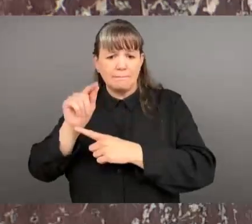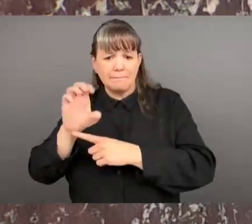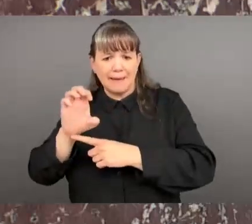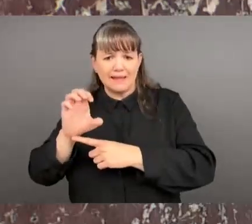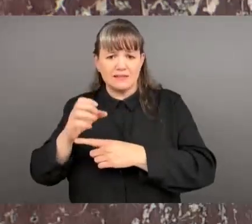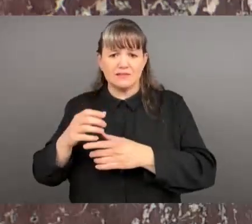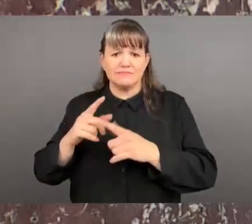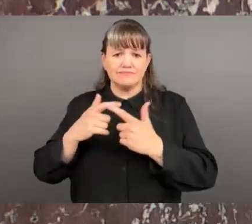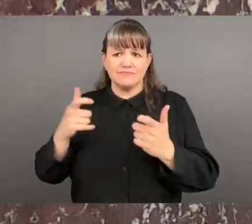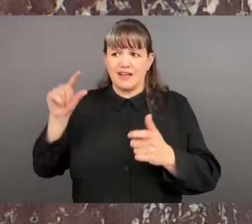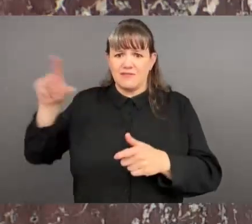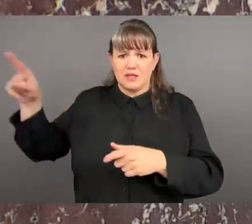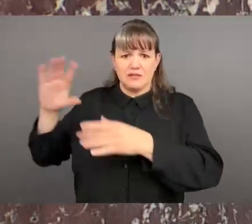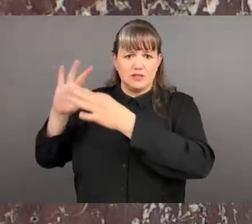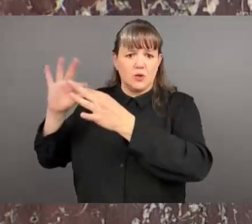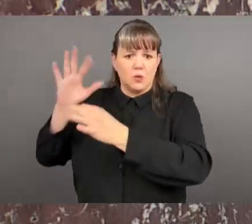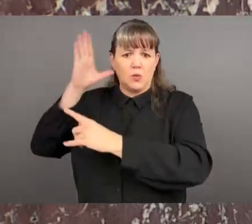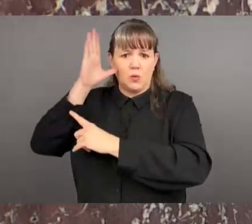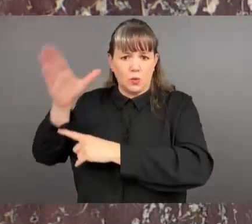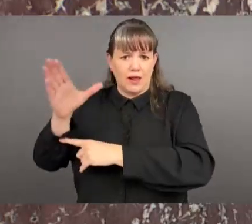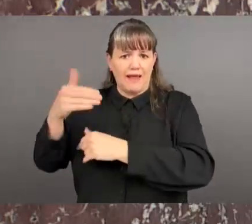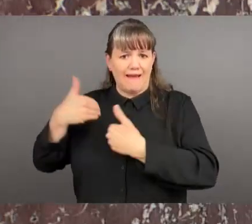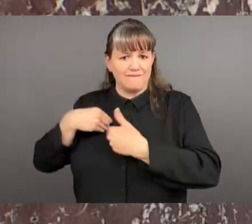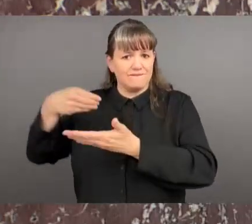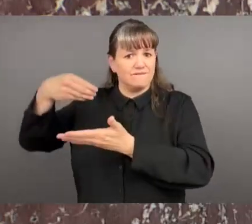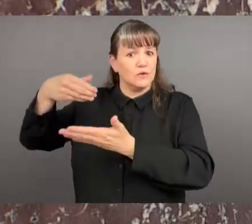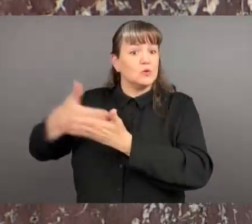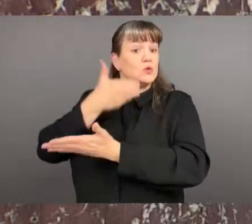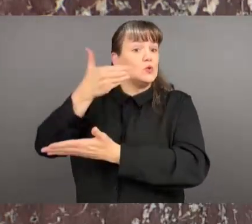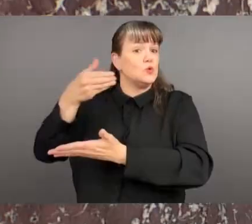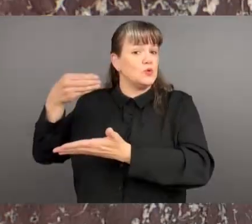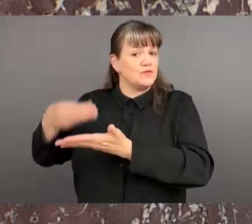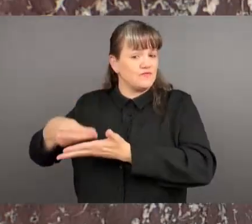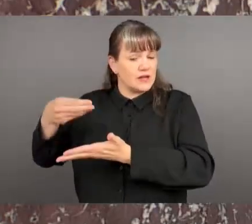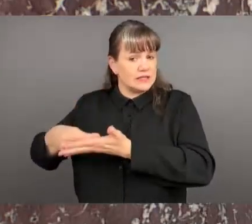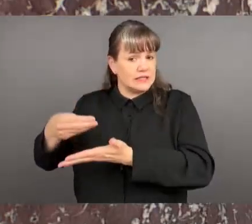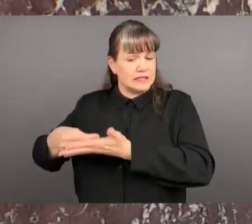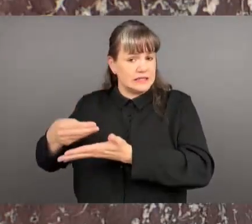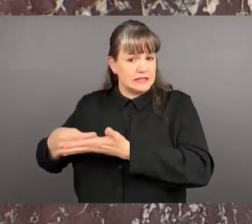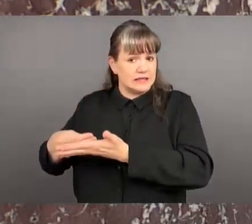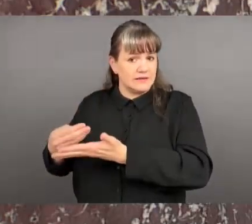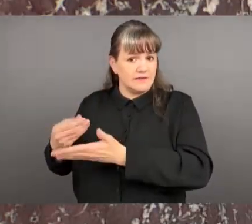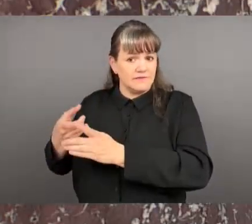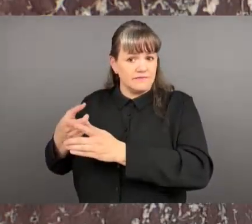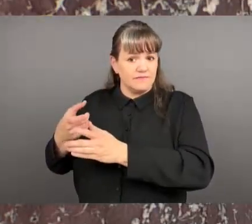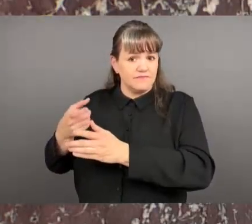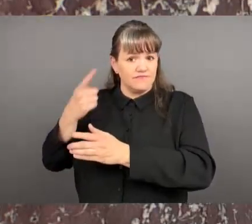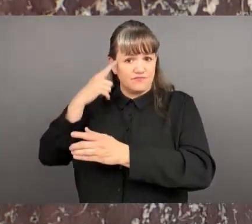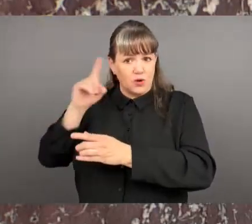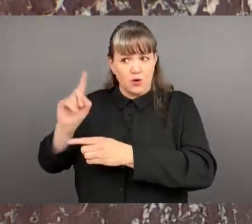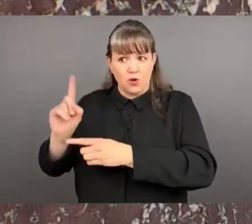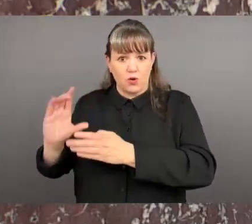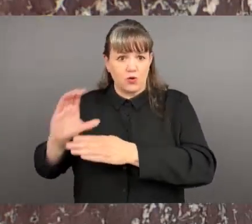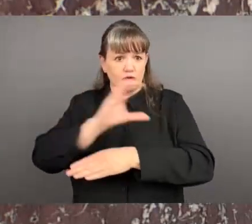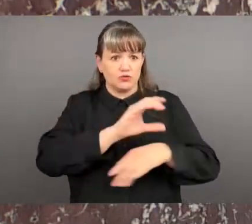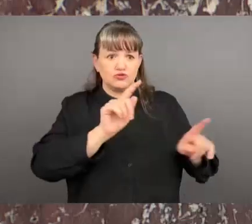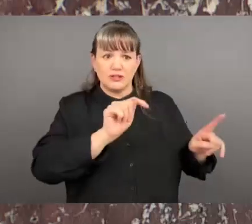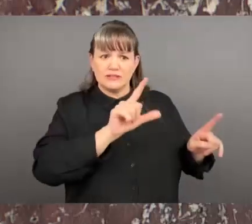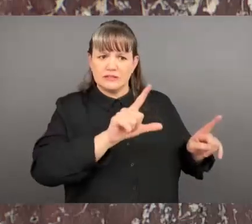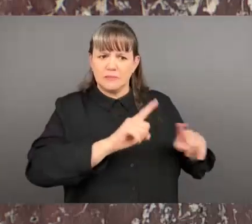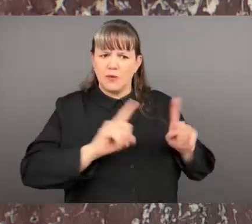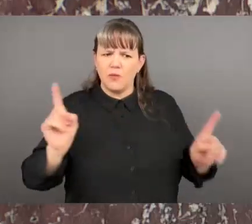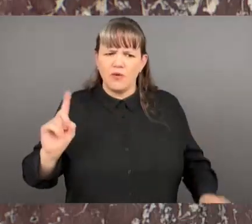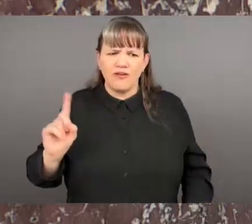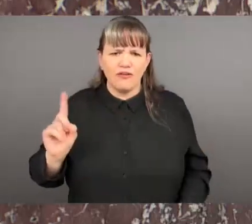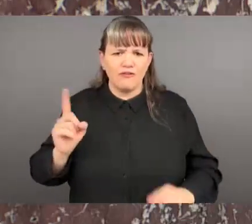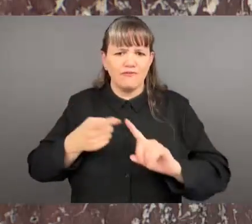funding source for TransLink. The question, been asked twice today, so this is the third time, is very